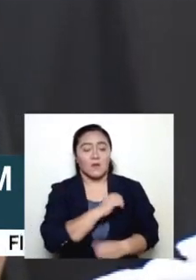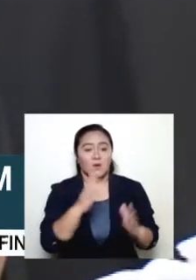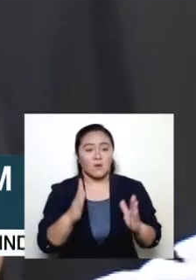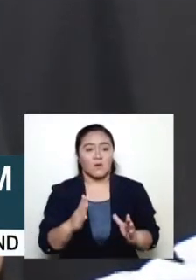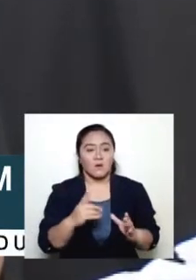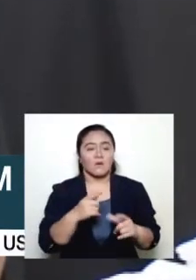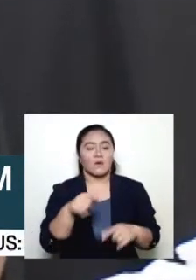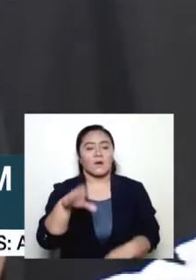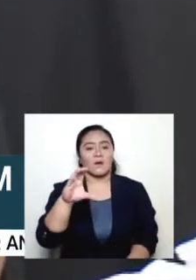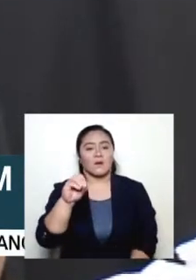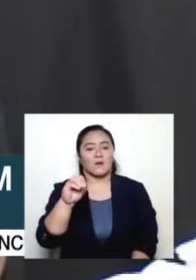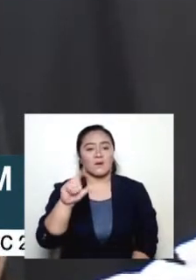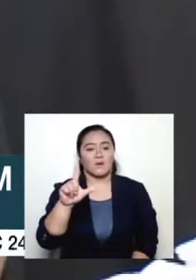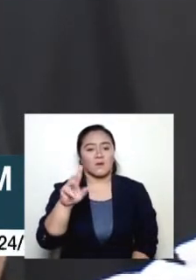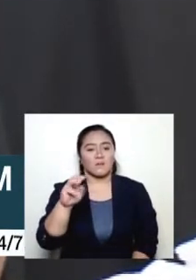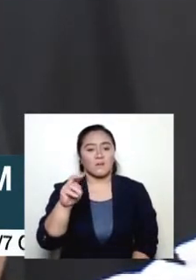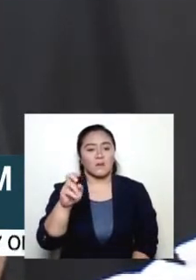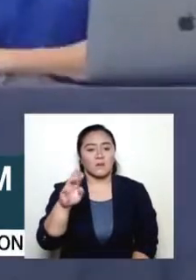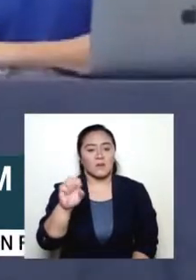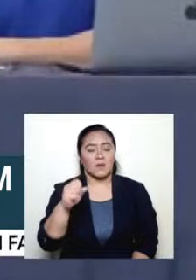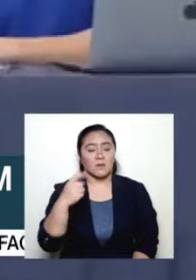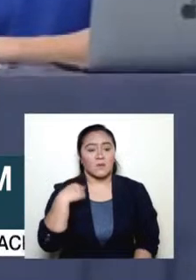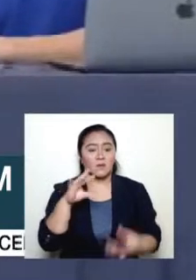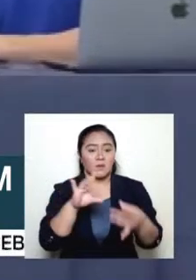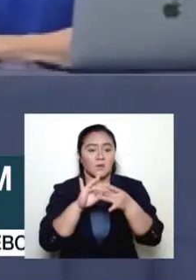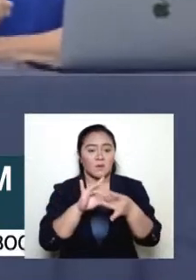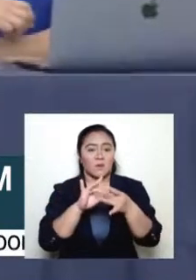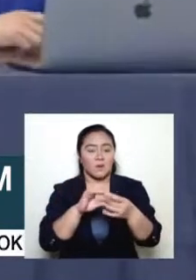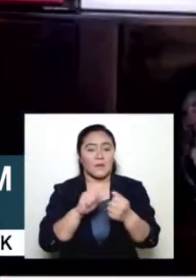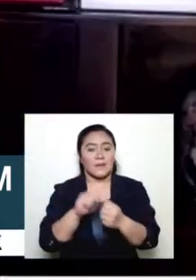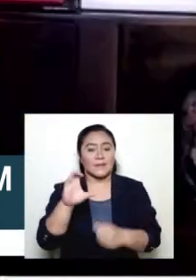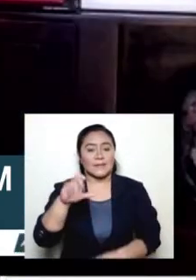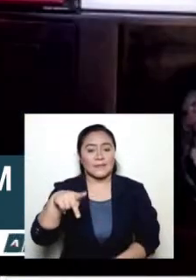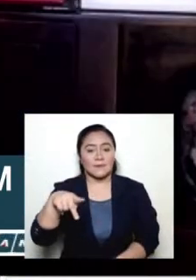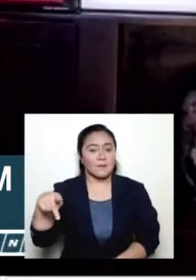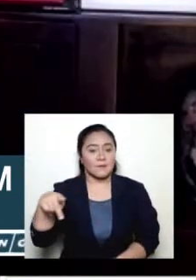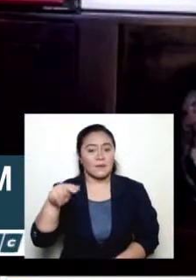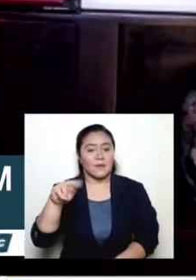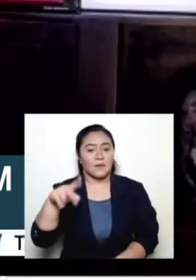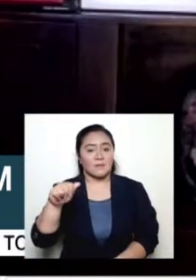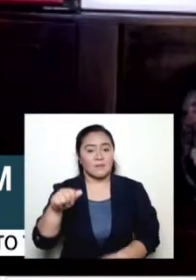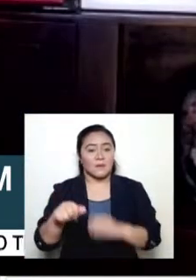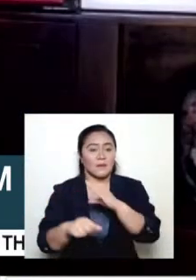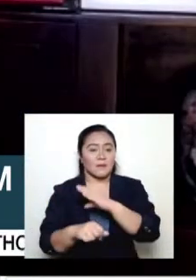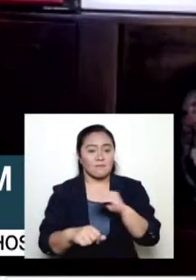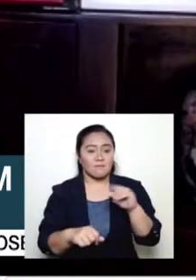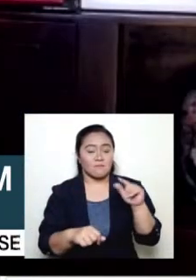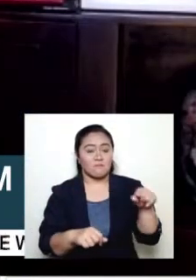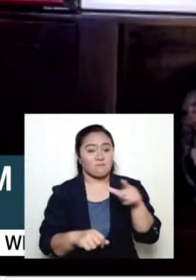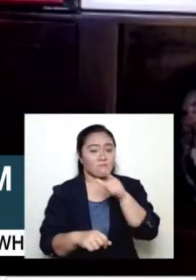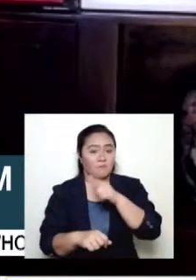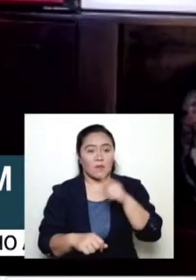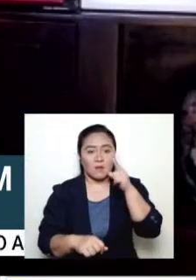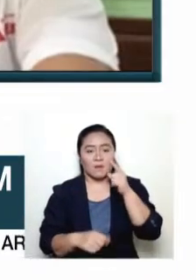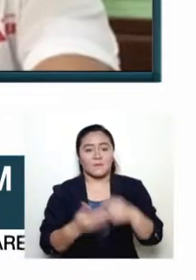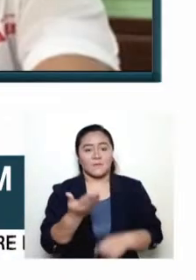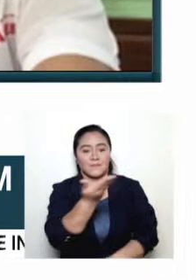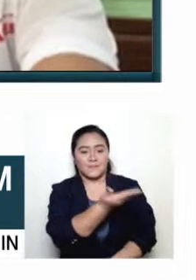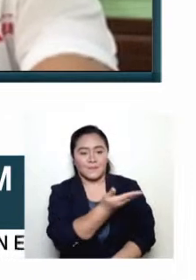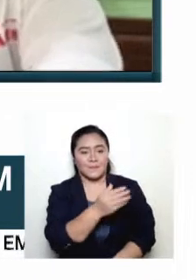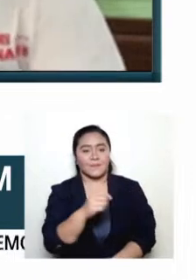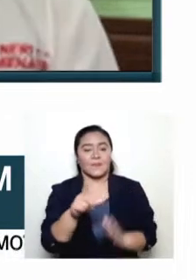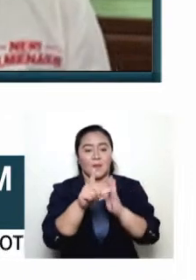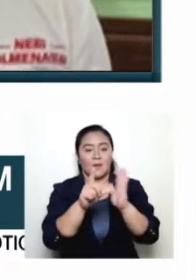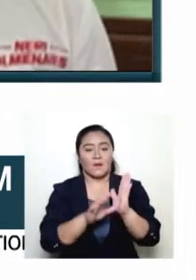as proof that there is an alliance between Robredo and the CPP-NPA-NDF. Joining us now, Attorney Neri Colmenares. Attorney